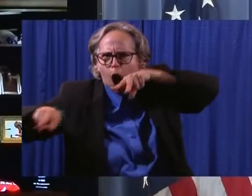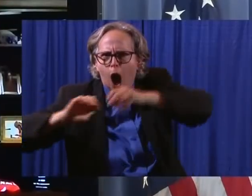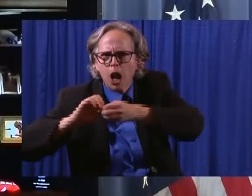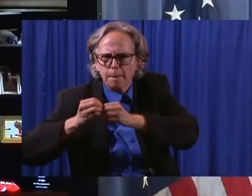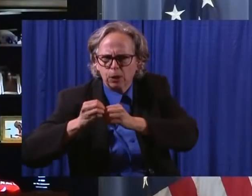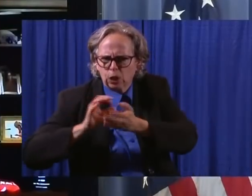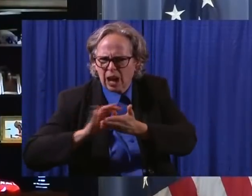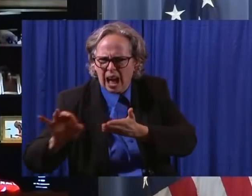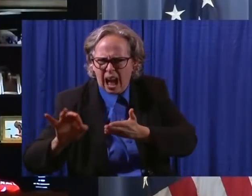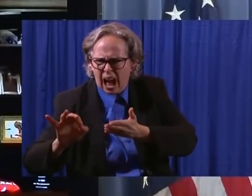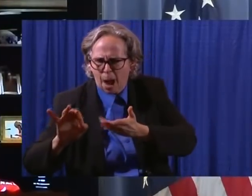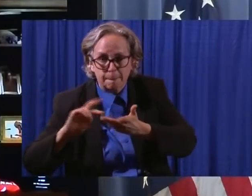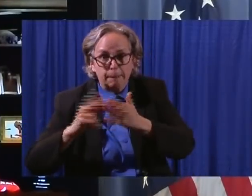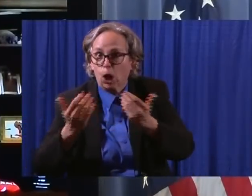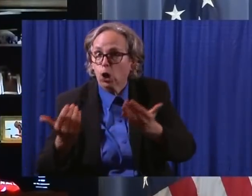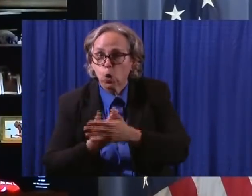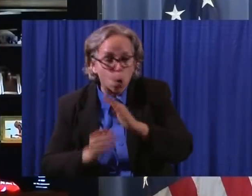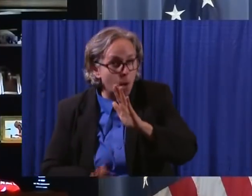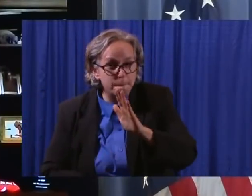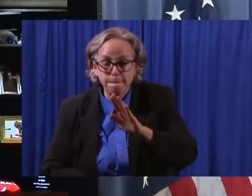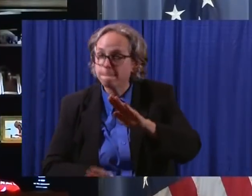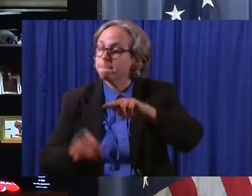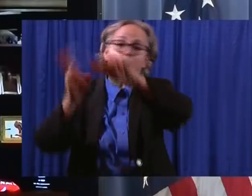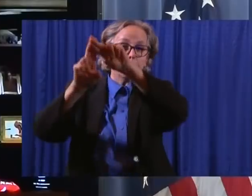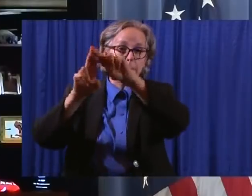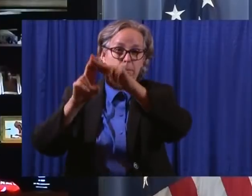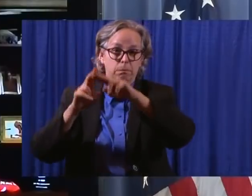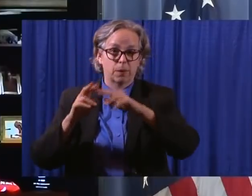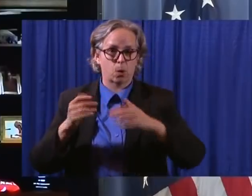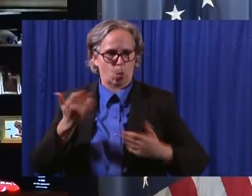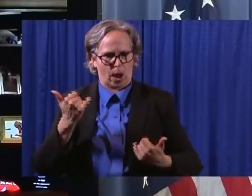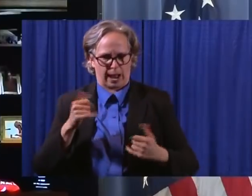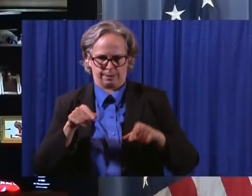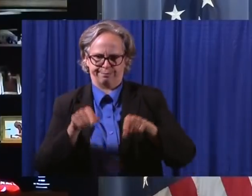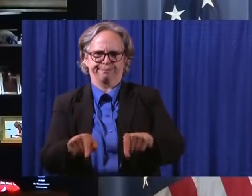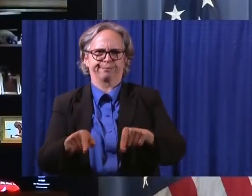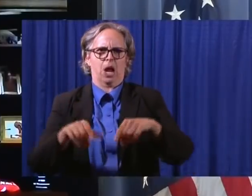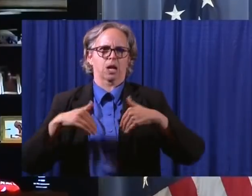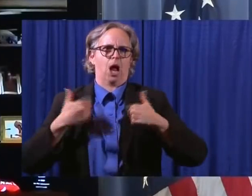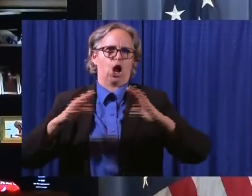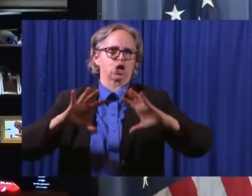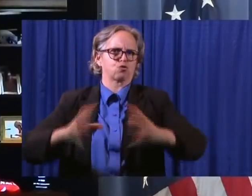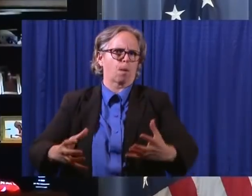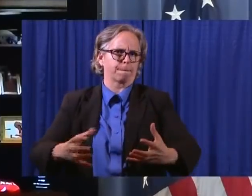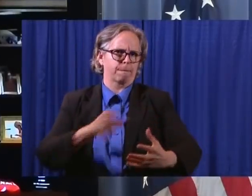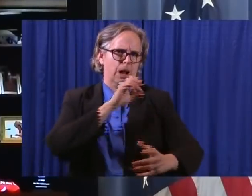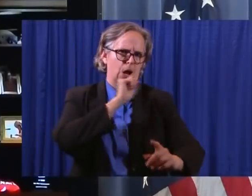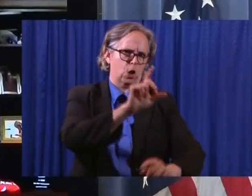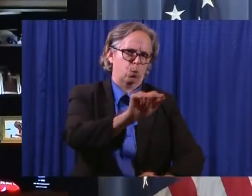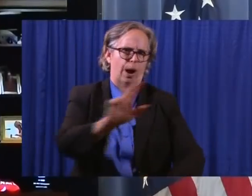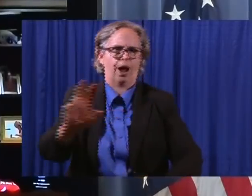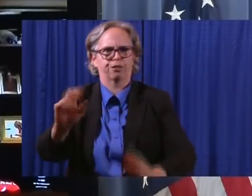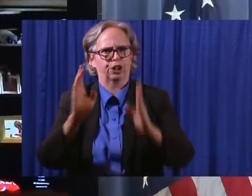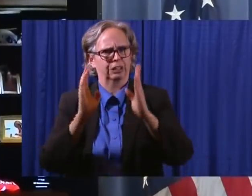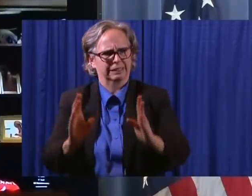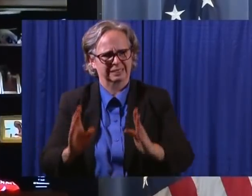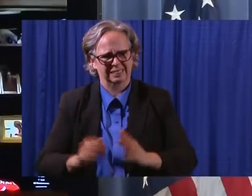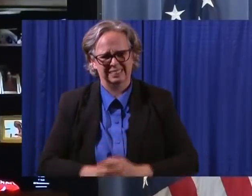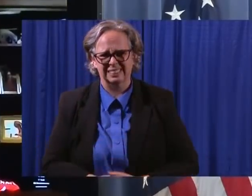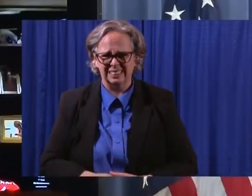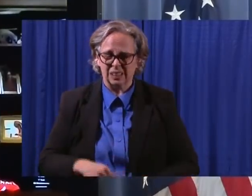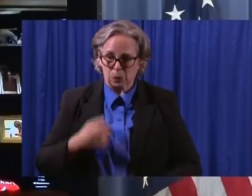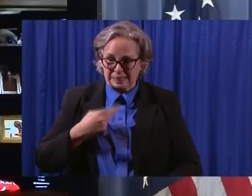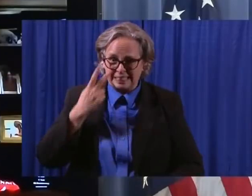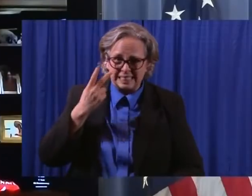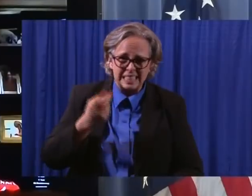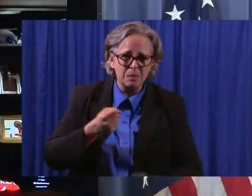result of this uptick in infection in younger adults. In response to this uptick, Commissioner Moore of the Cincinnati Department of Health